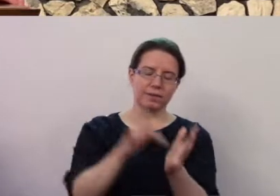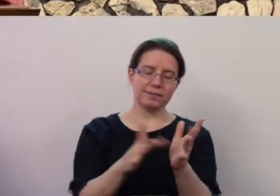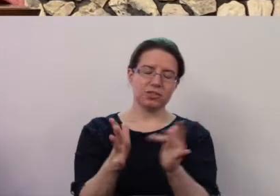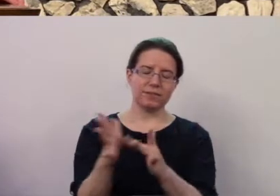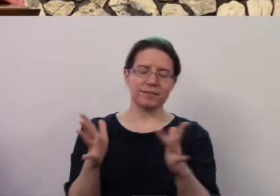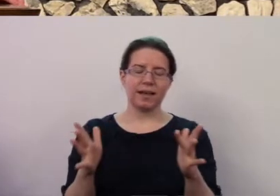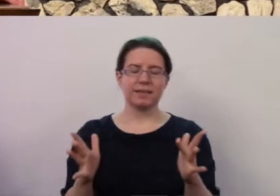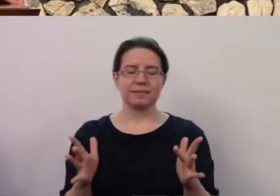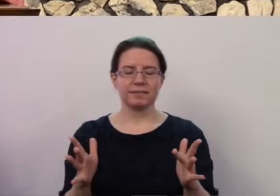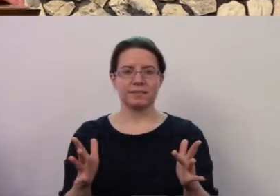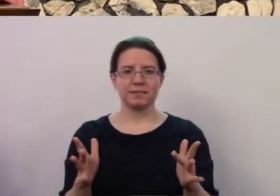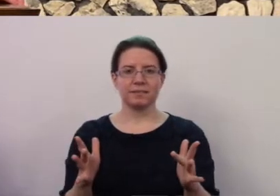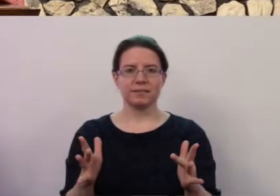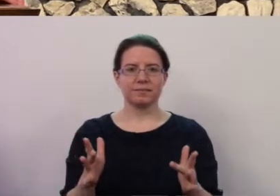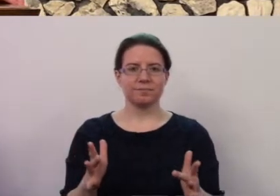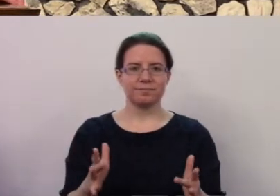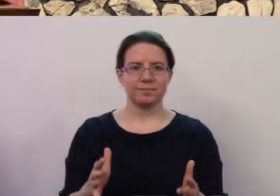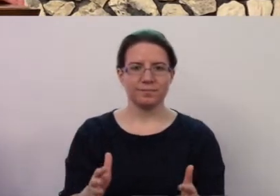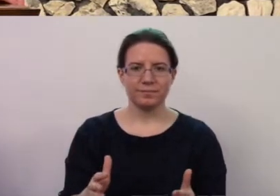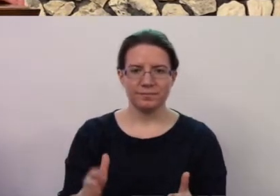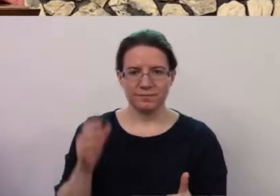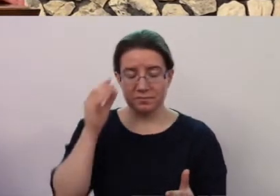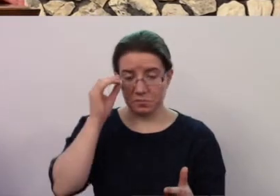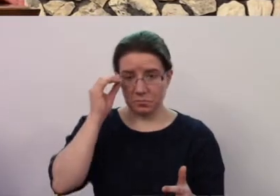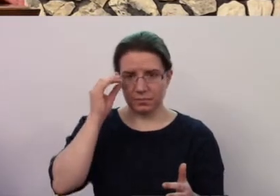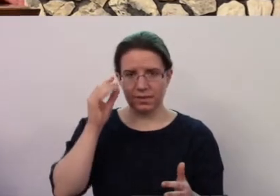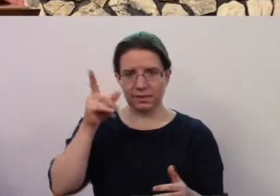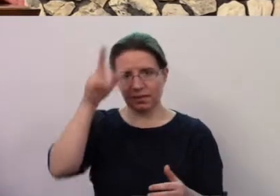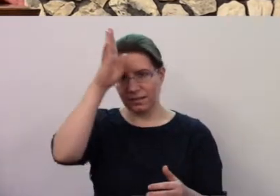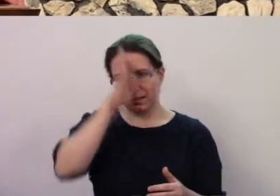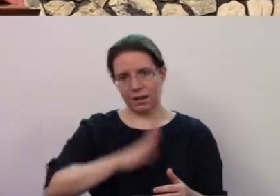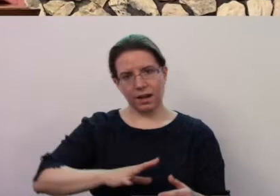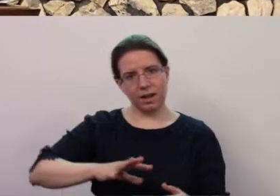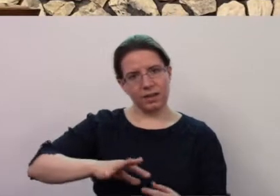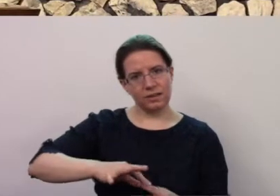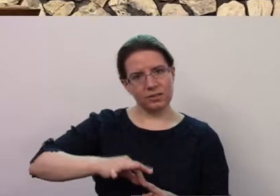Christ. Yes. Hallelujah. They had the anointing, and they